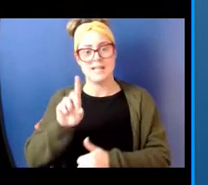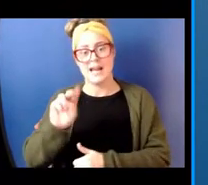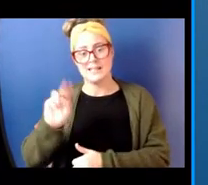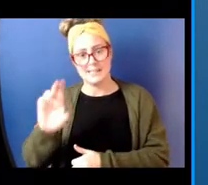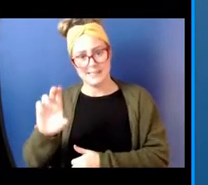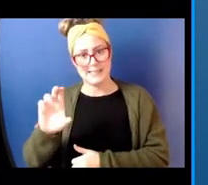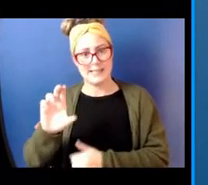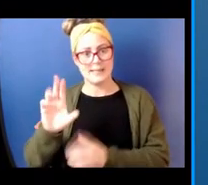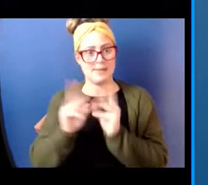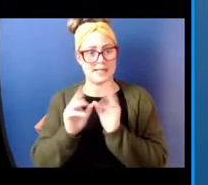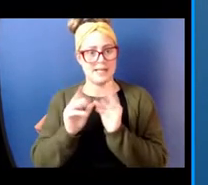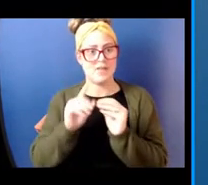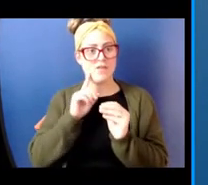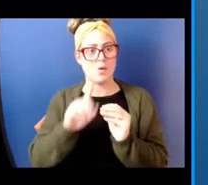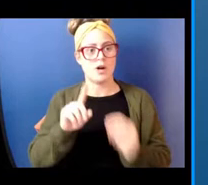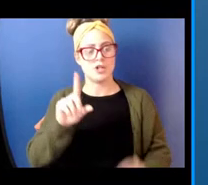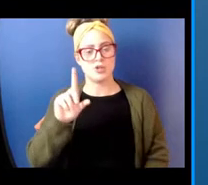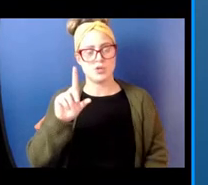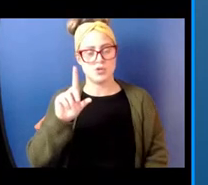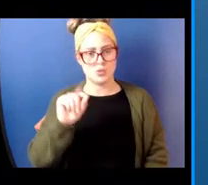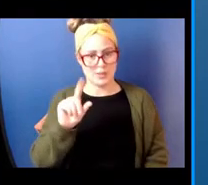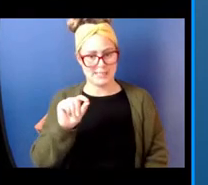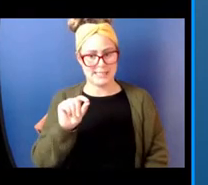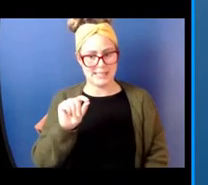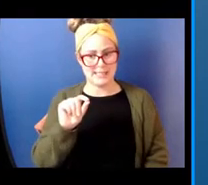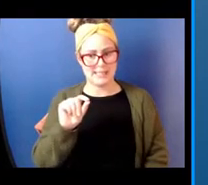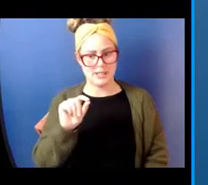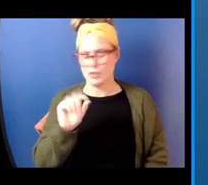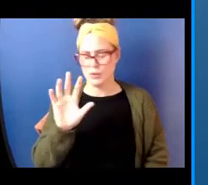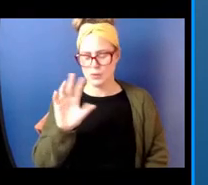no before the